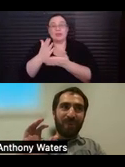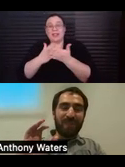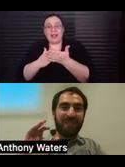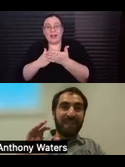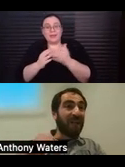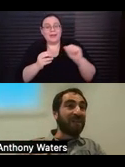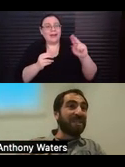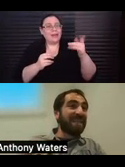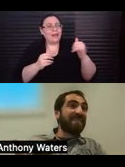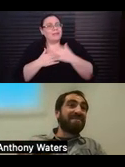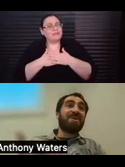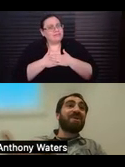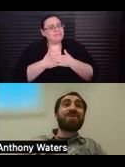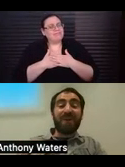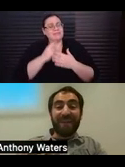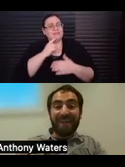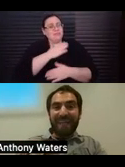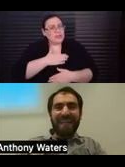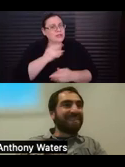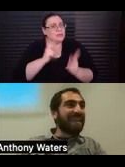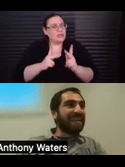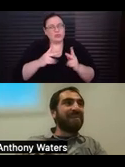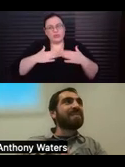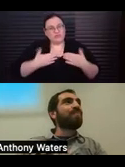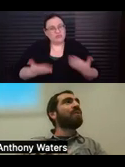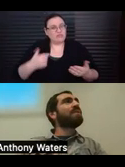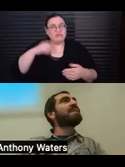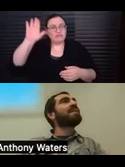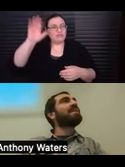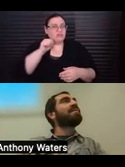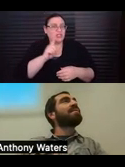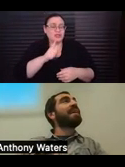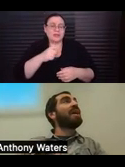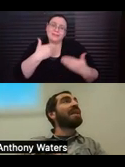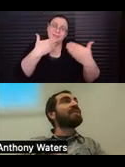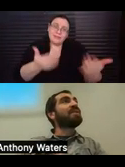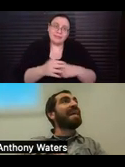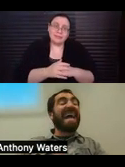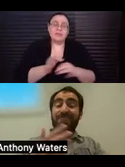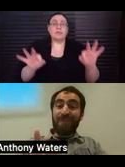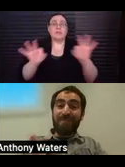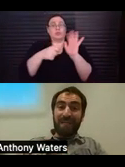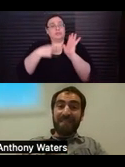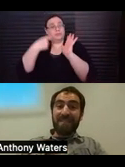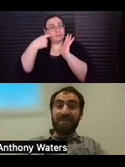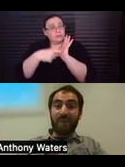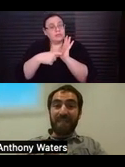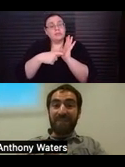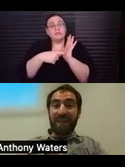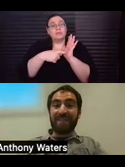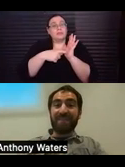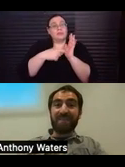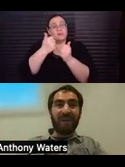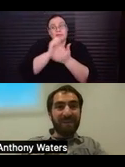appreciate folks acknowledging that they're unsure. And, you know, it's important to acknowledge that everybody's